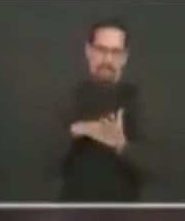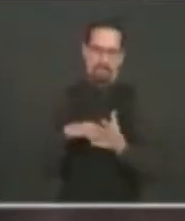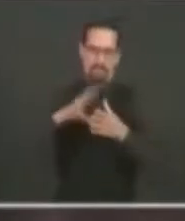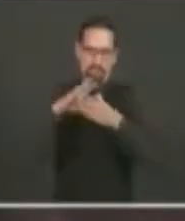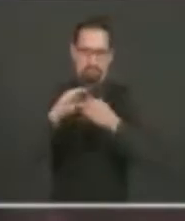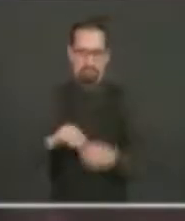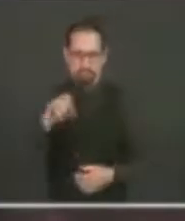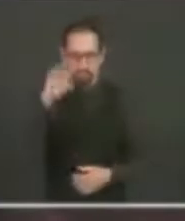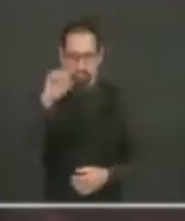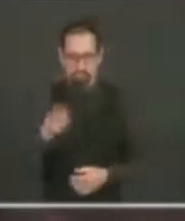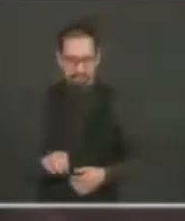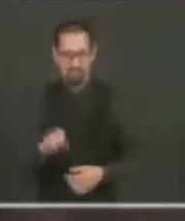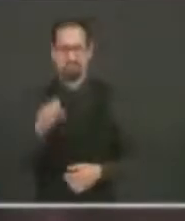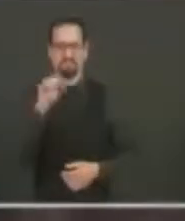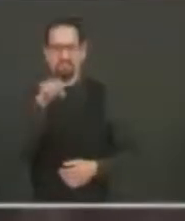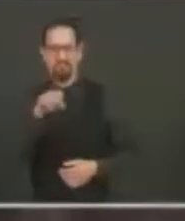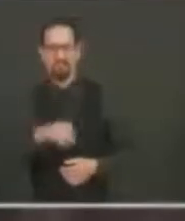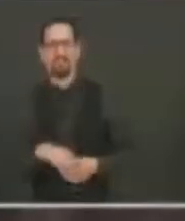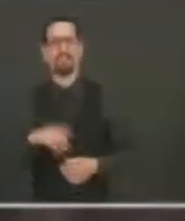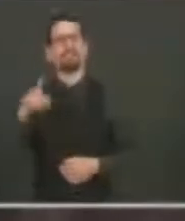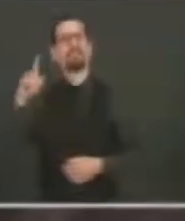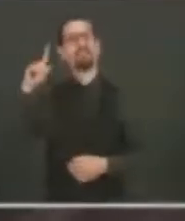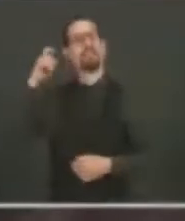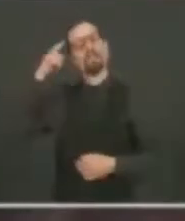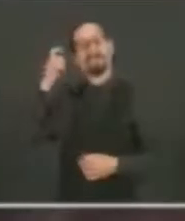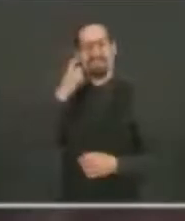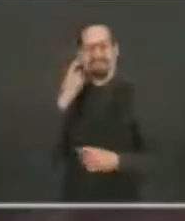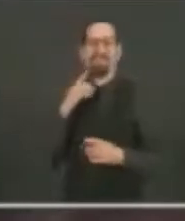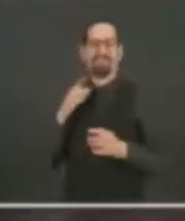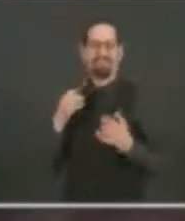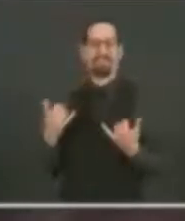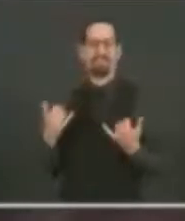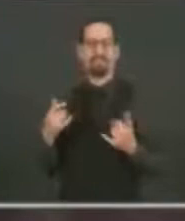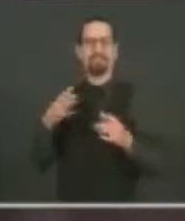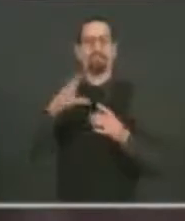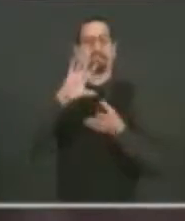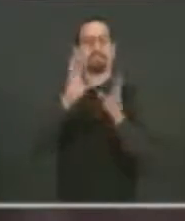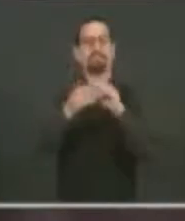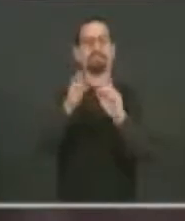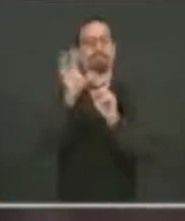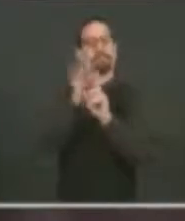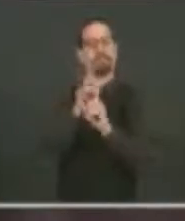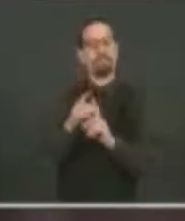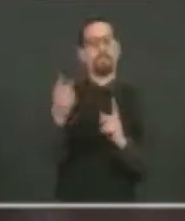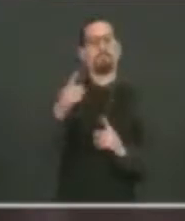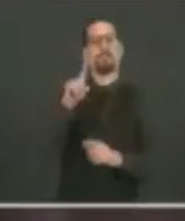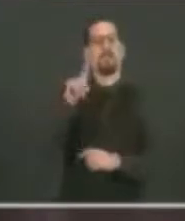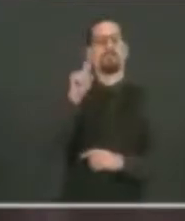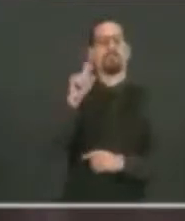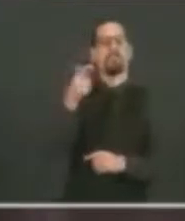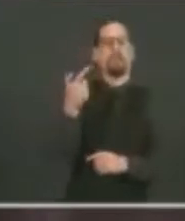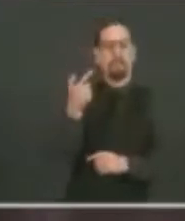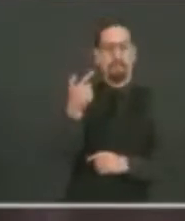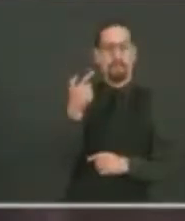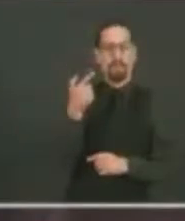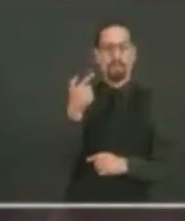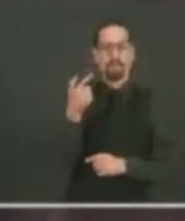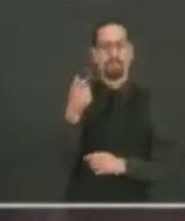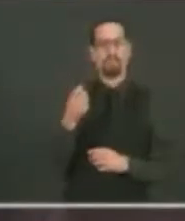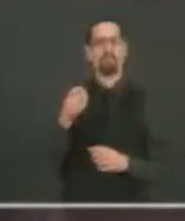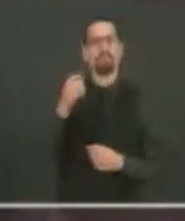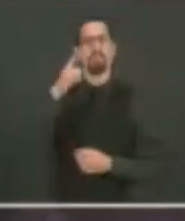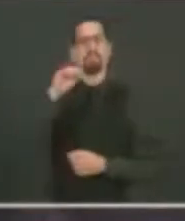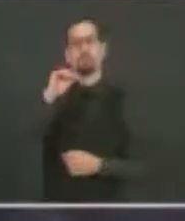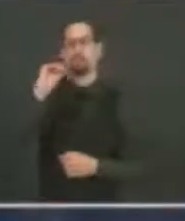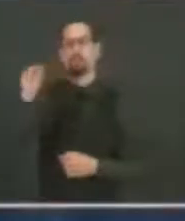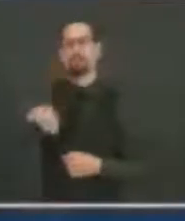have 121 new cases to report with a percent positivity that's less than 2,